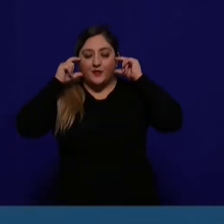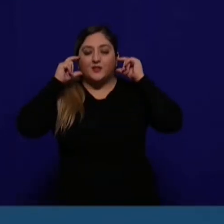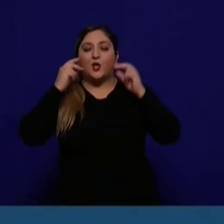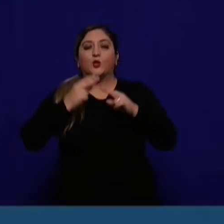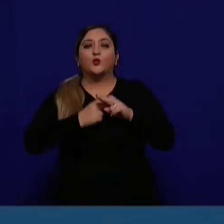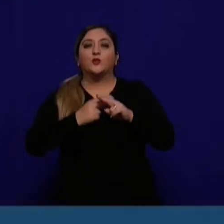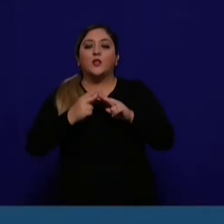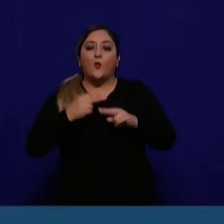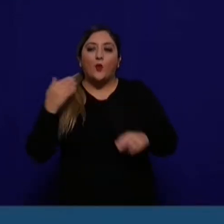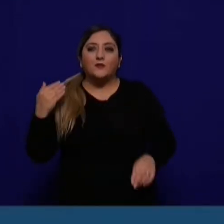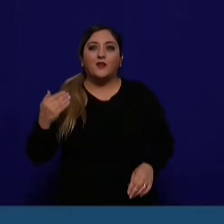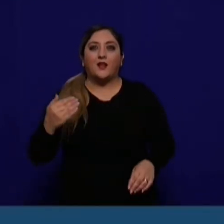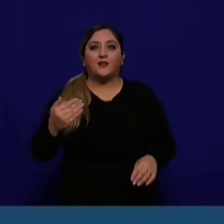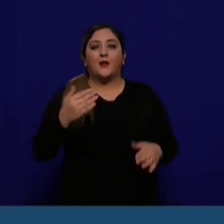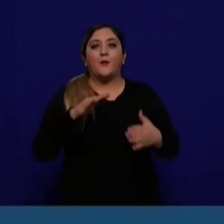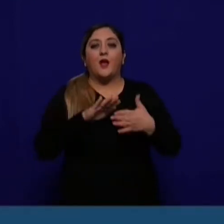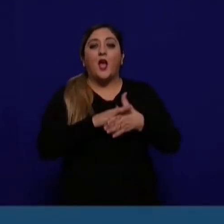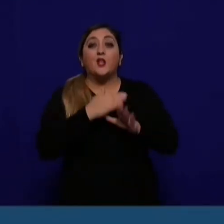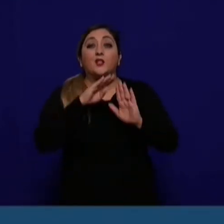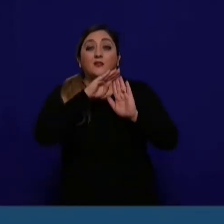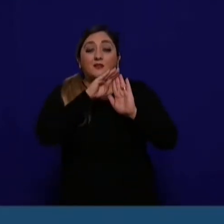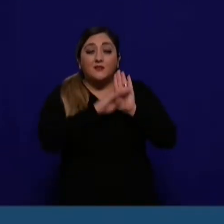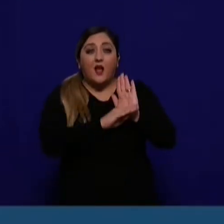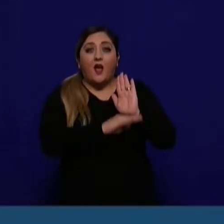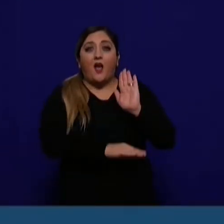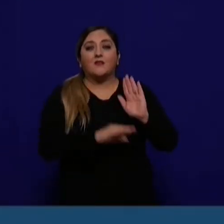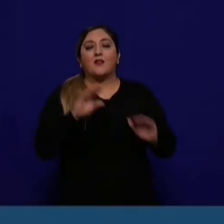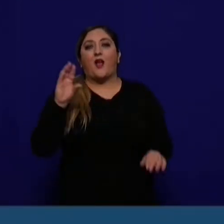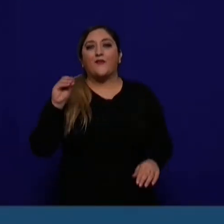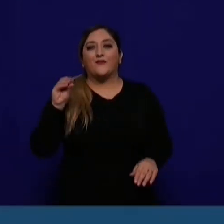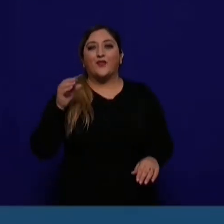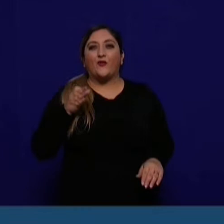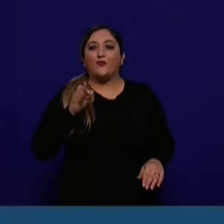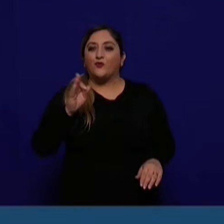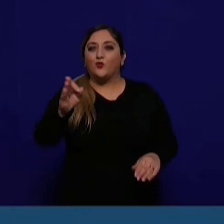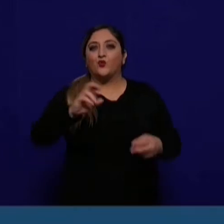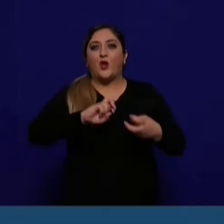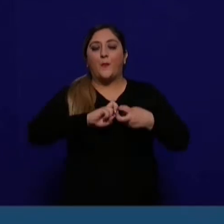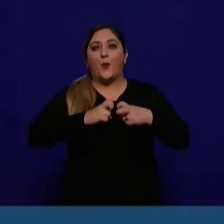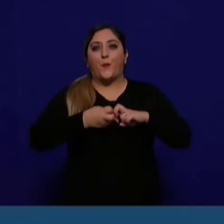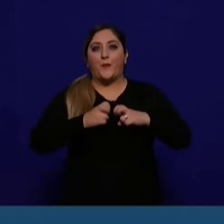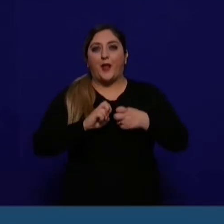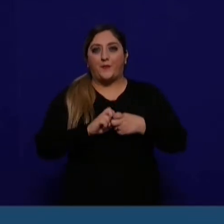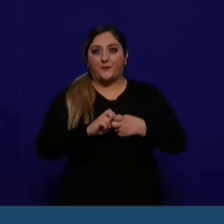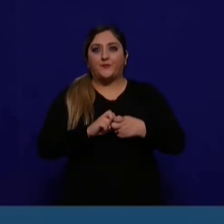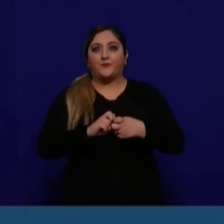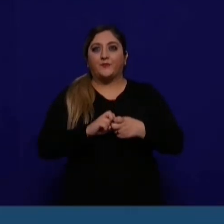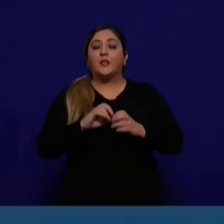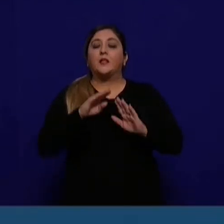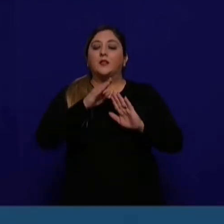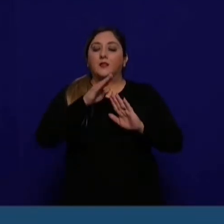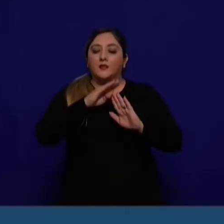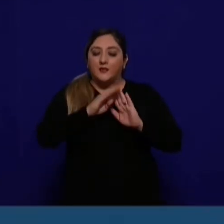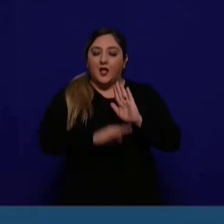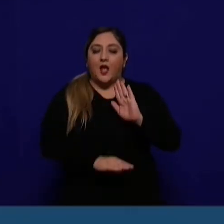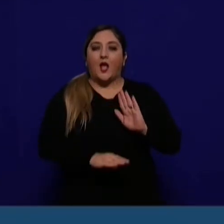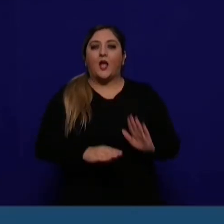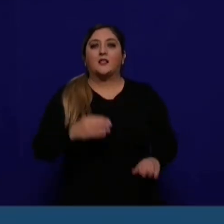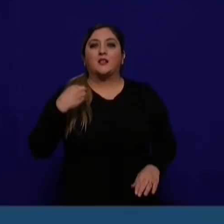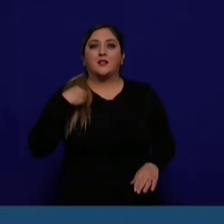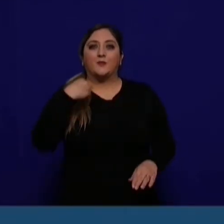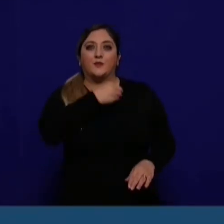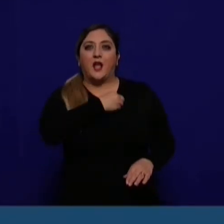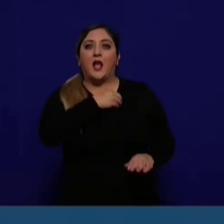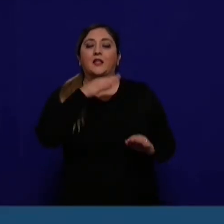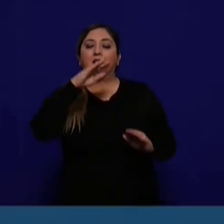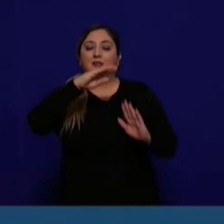hemm impatt ukoll fuq dak li ħajkun qed jiġri fil-futur kemm ikun hemm każijiet kemm ikun hemm mwiet. U allura hemmhekk jissostanzja